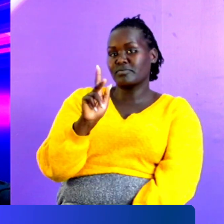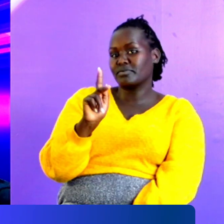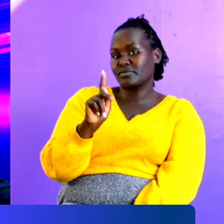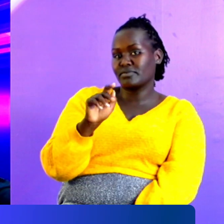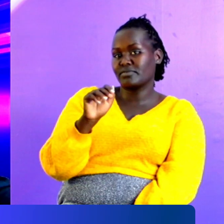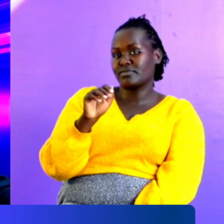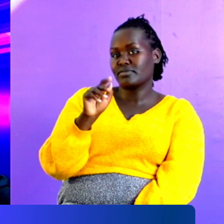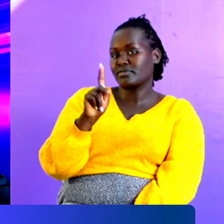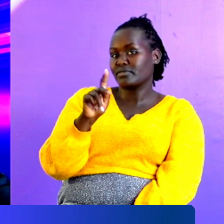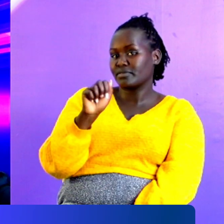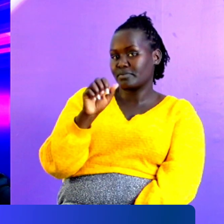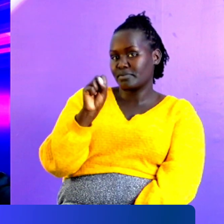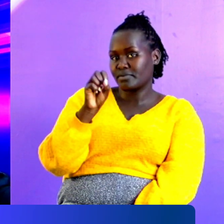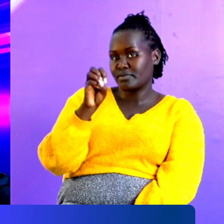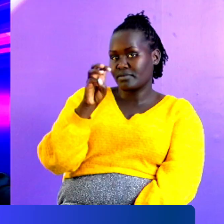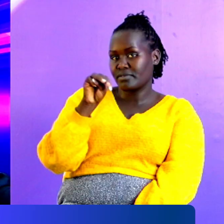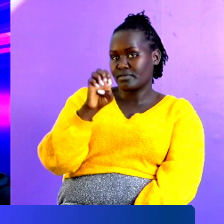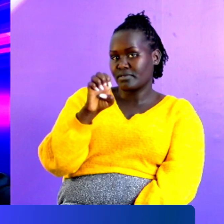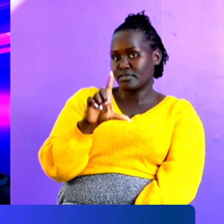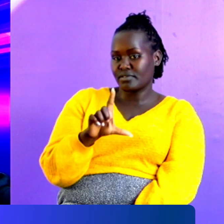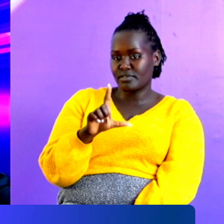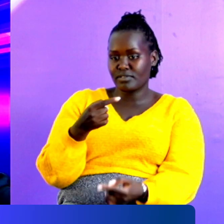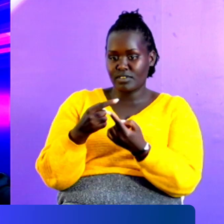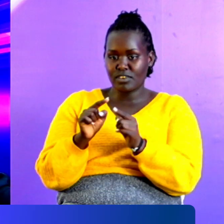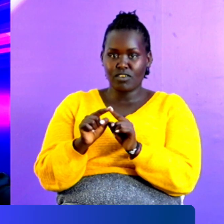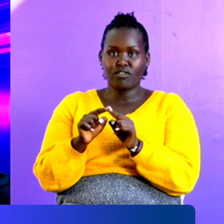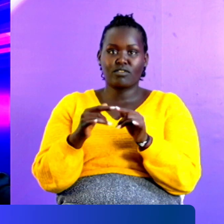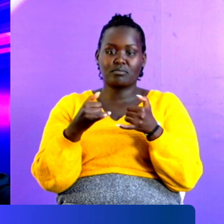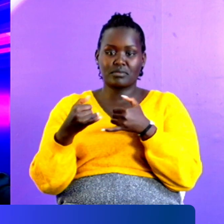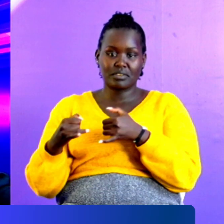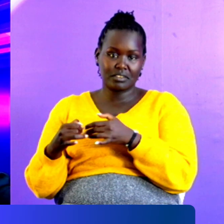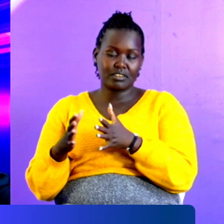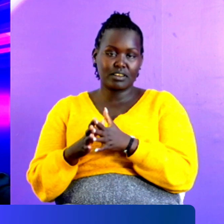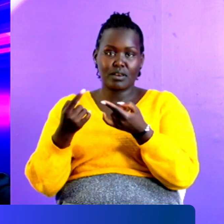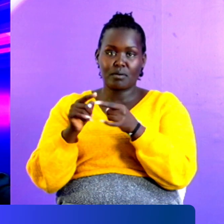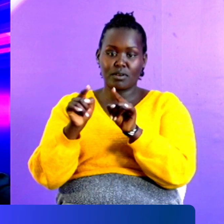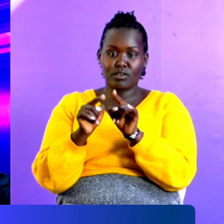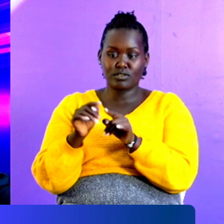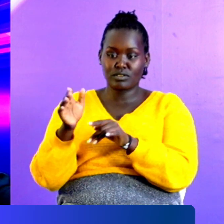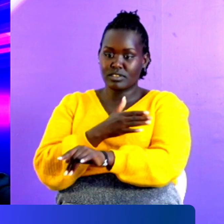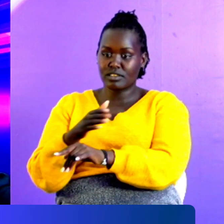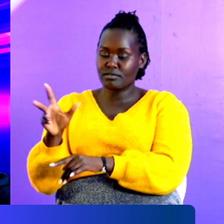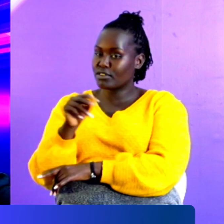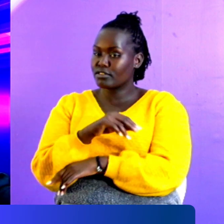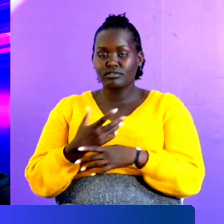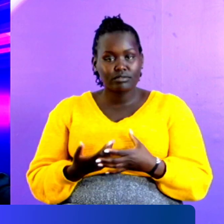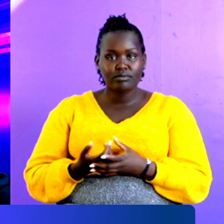Casmuel known for singing. So probably those are the high schools. Casmuel is known for playing instruments. The instruments, but he also sings as well. No.